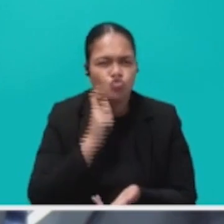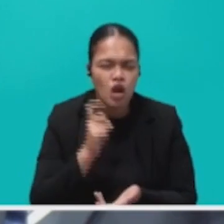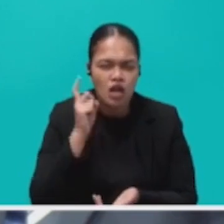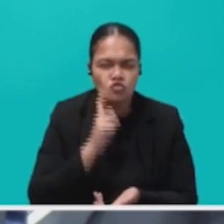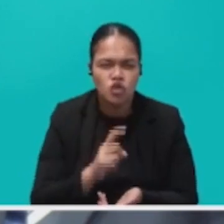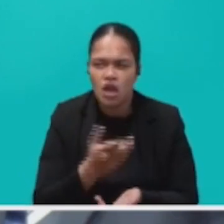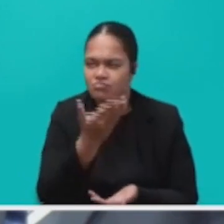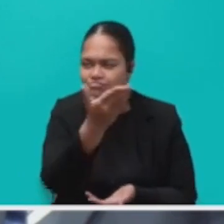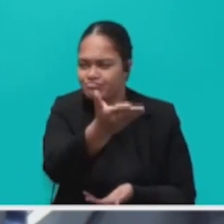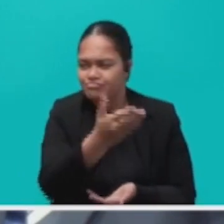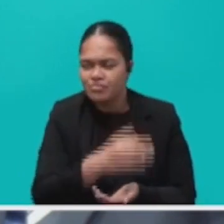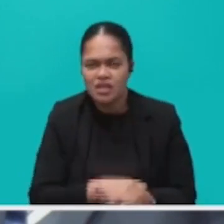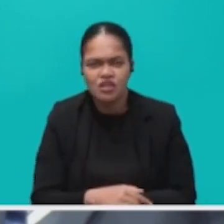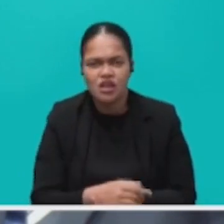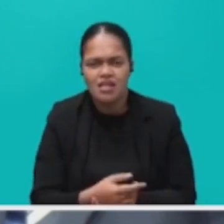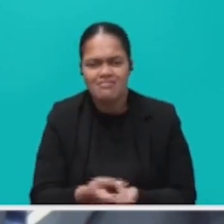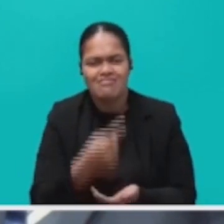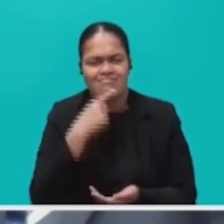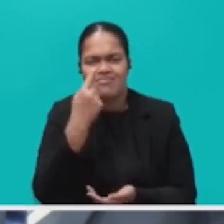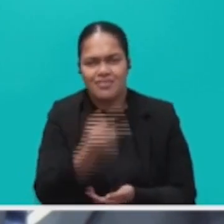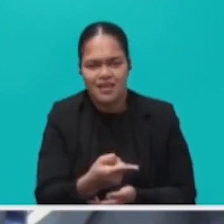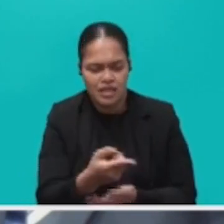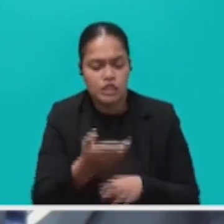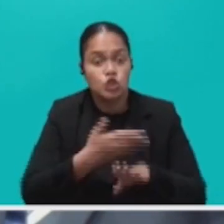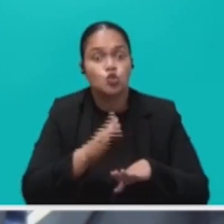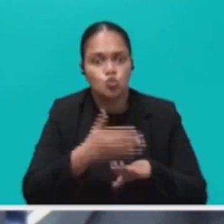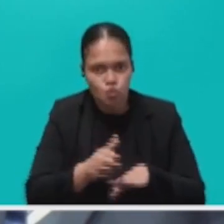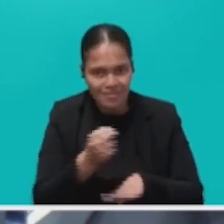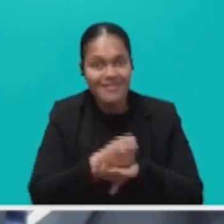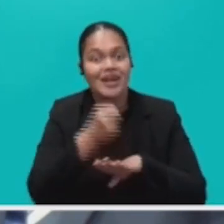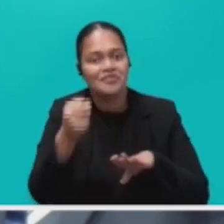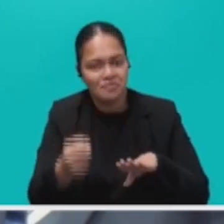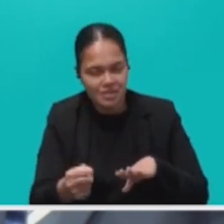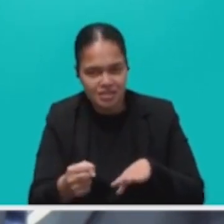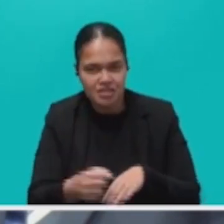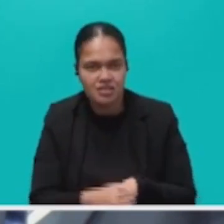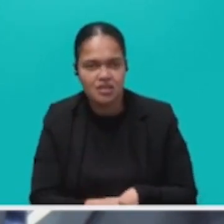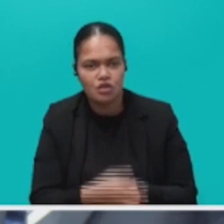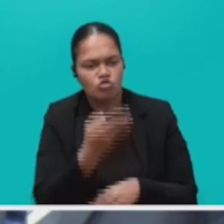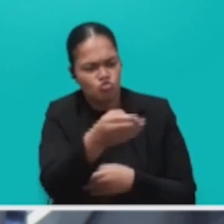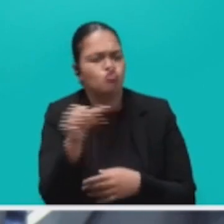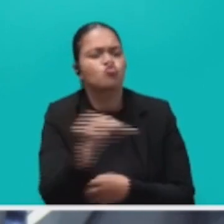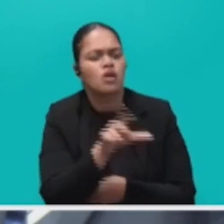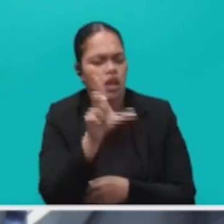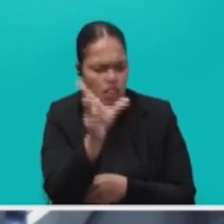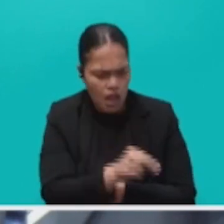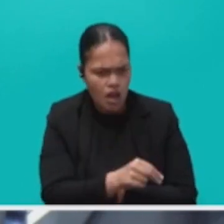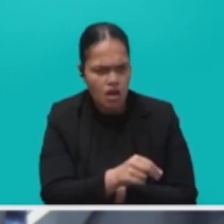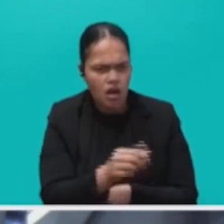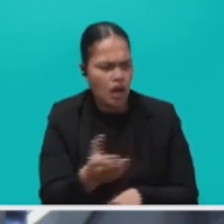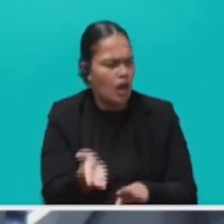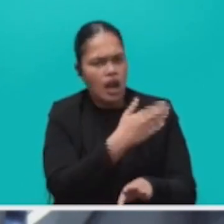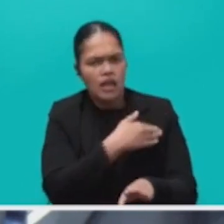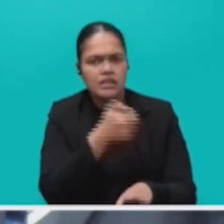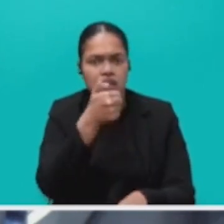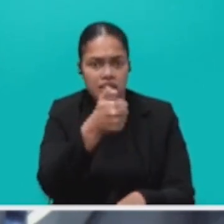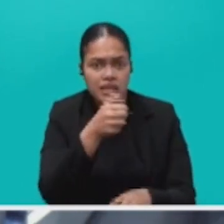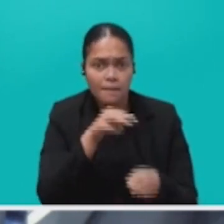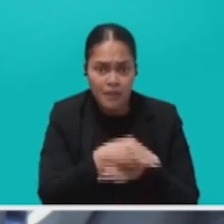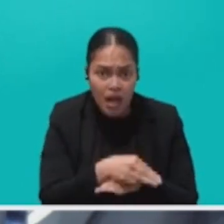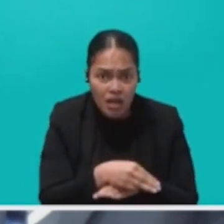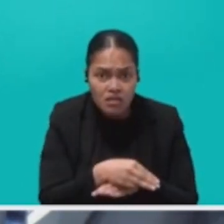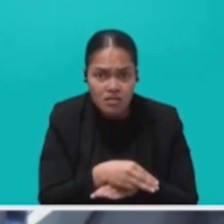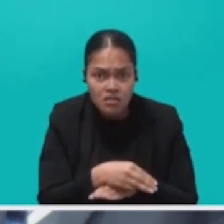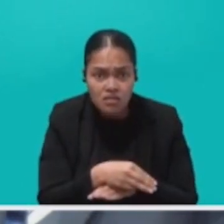to tell the new government what it should have done in the last 6 months. Of course we are